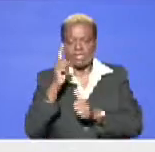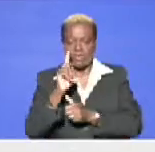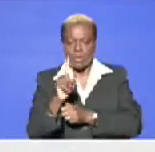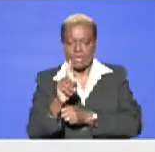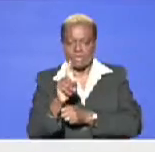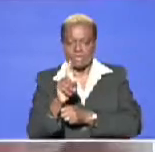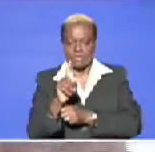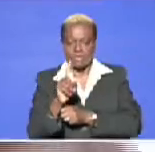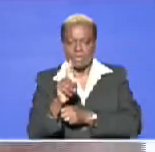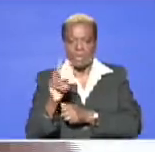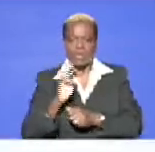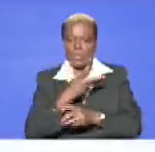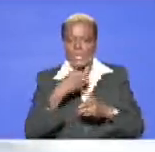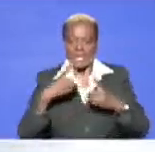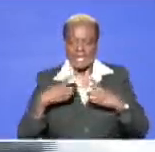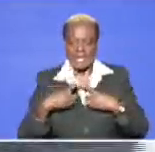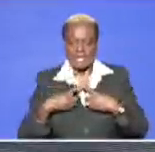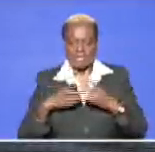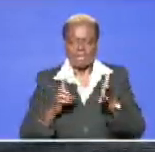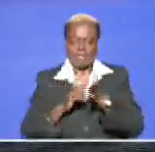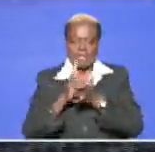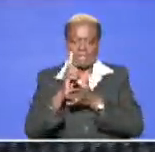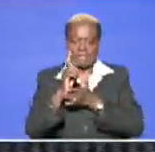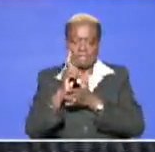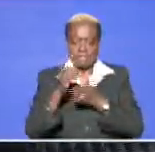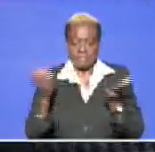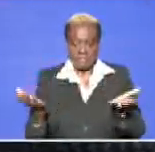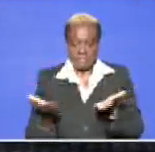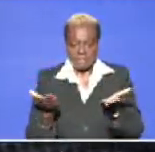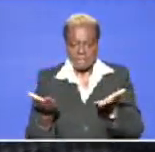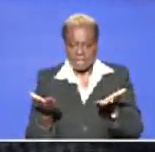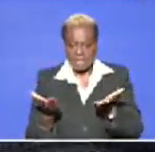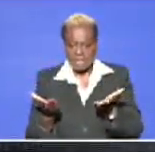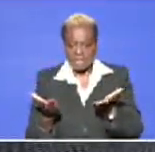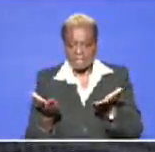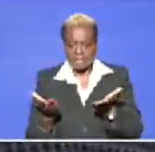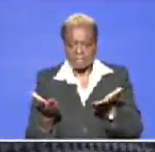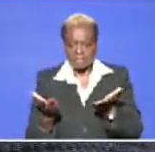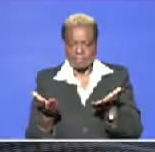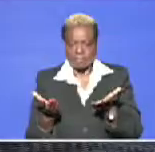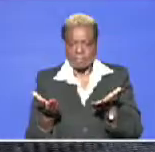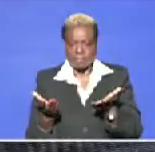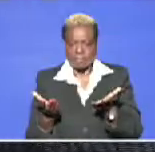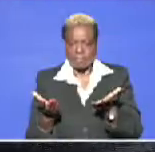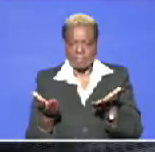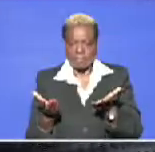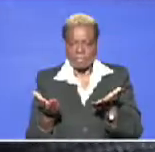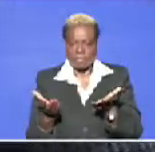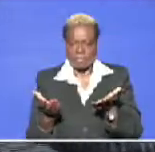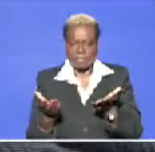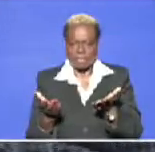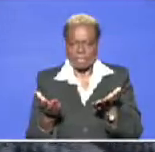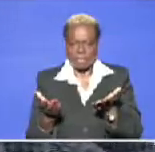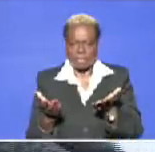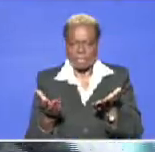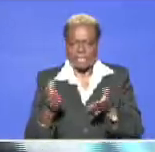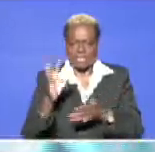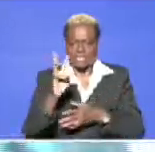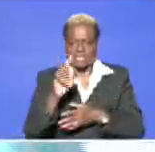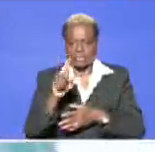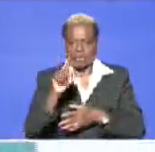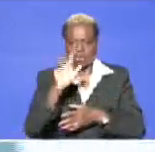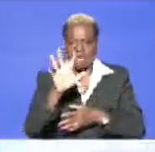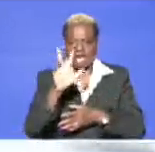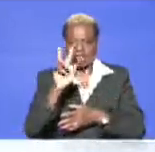that we have developed. You can see it here. It's an impressive view also,